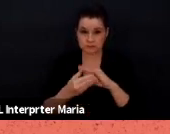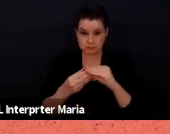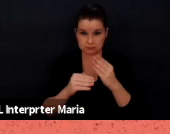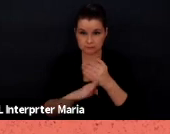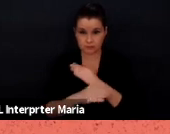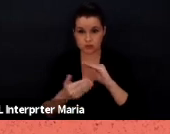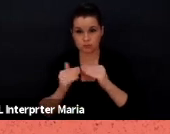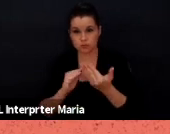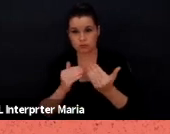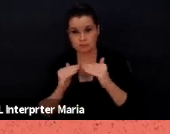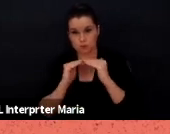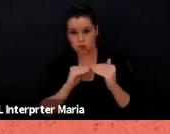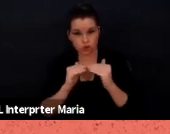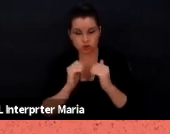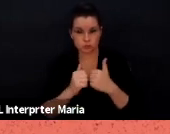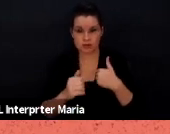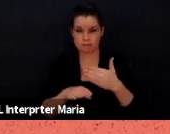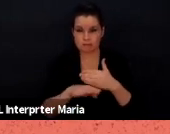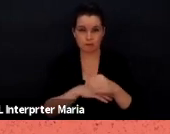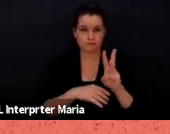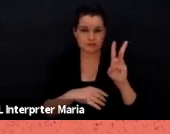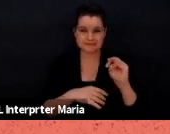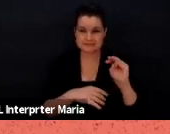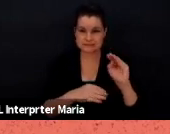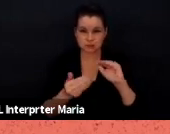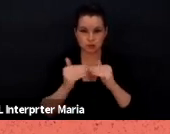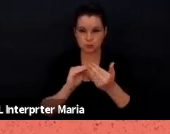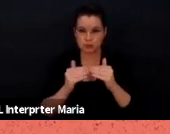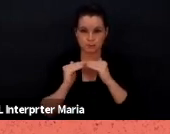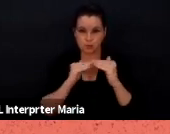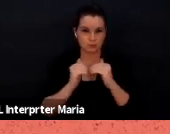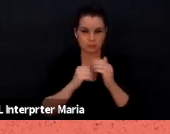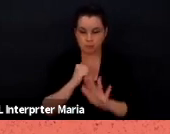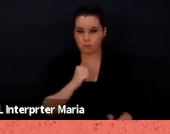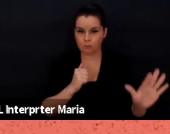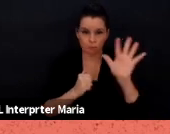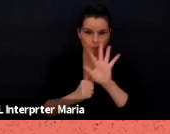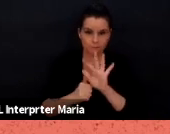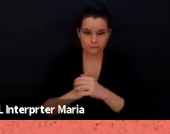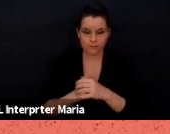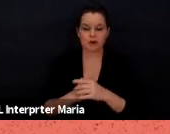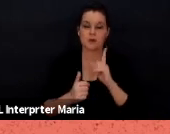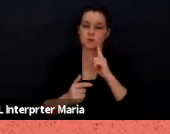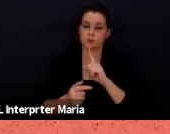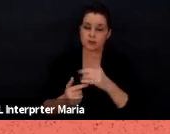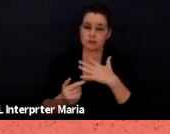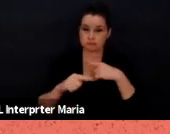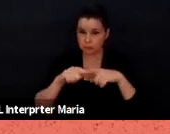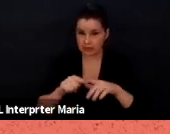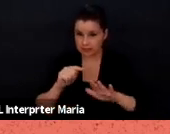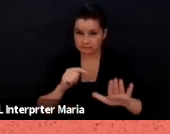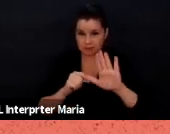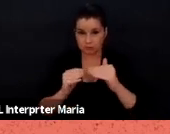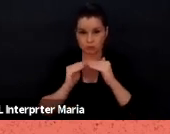community partners, we have over 60 community partners from all over. And we really rely on their